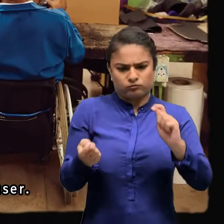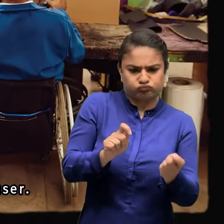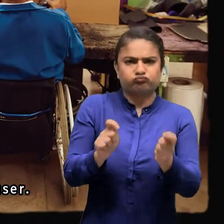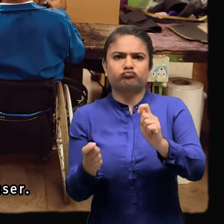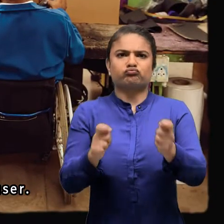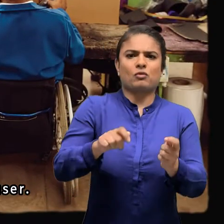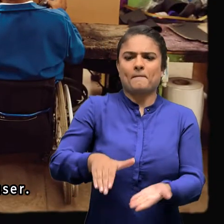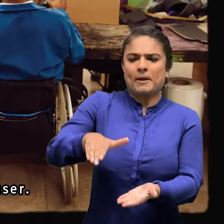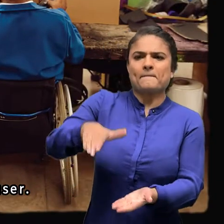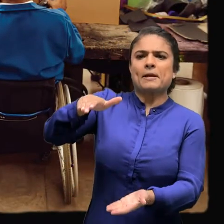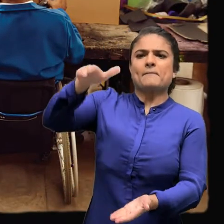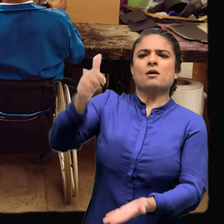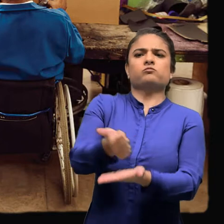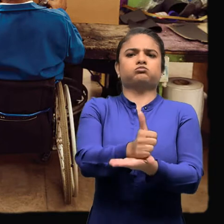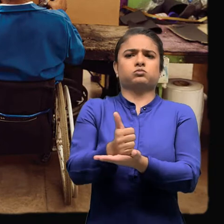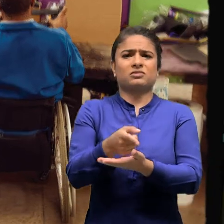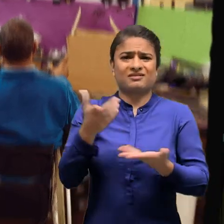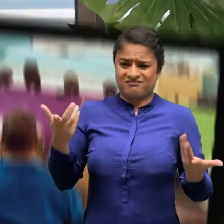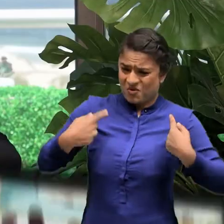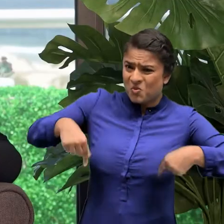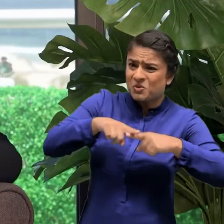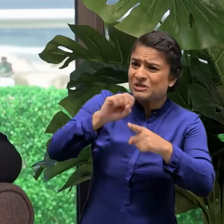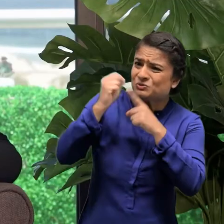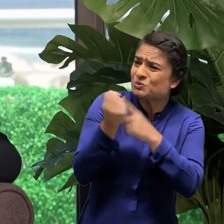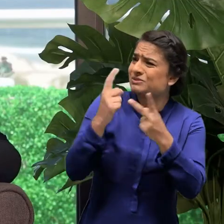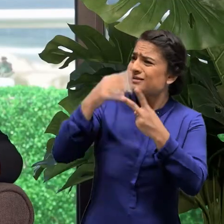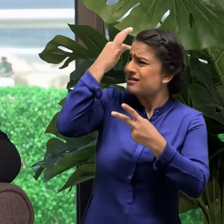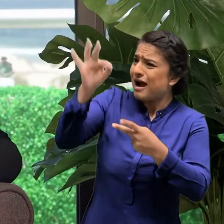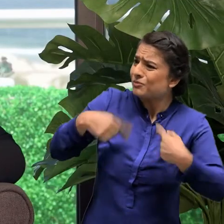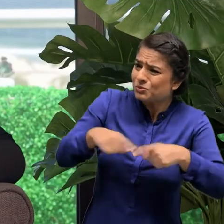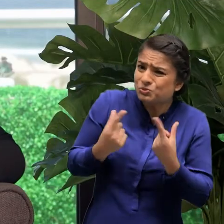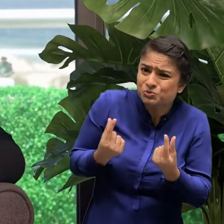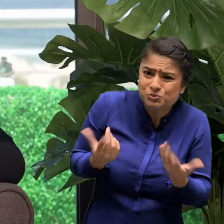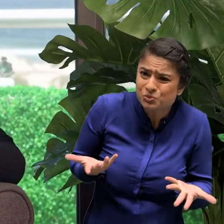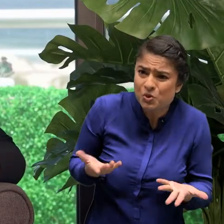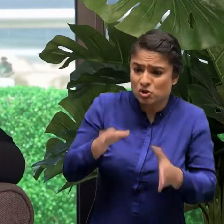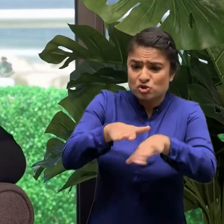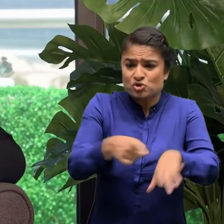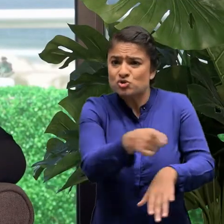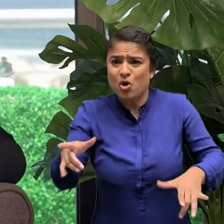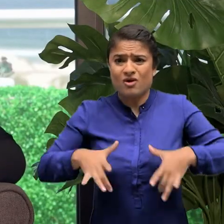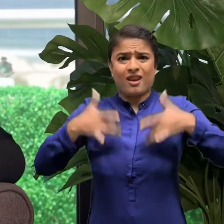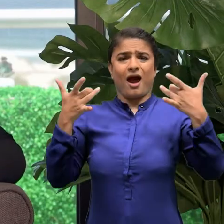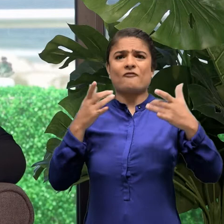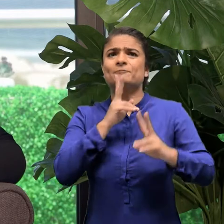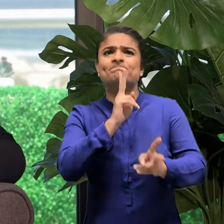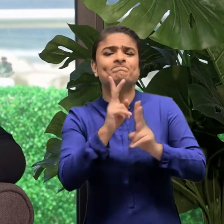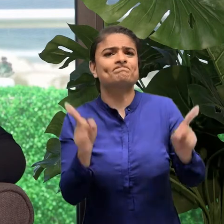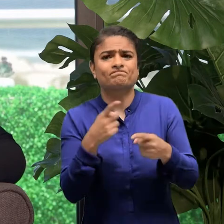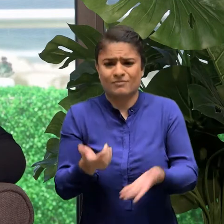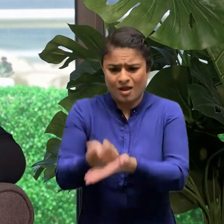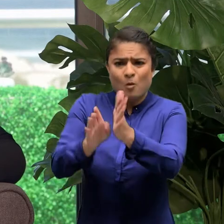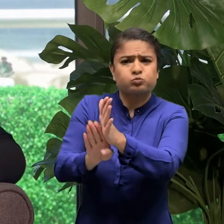each individual user. What can we as a society and government do to better the lives of nonverbal